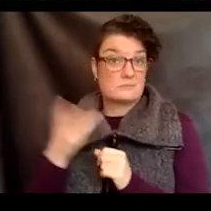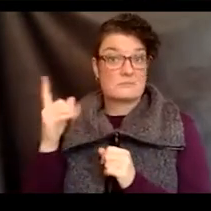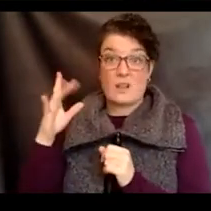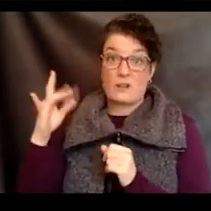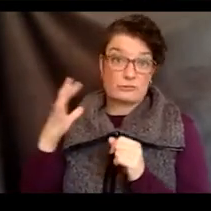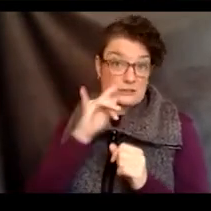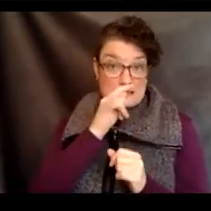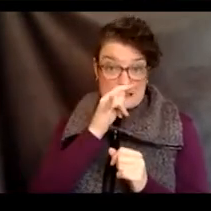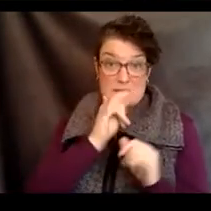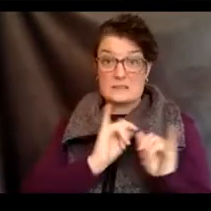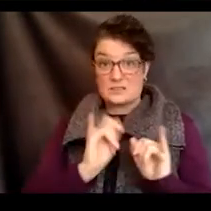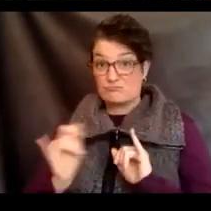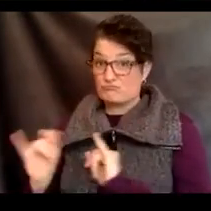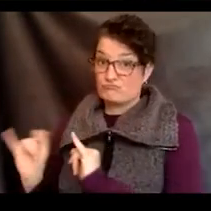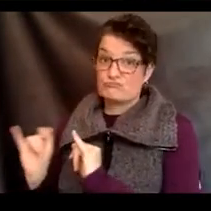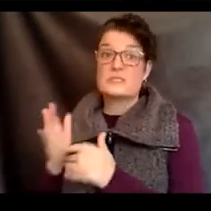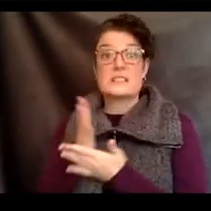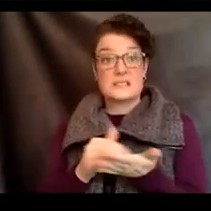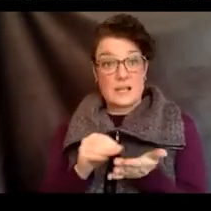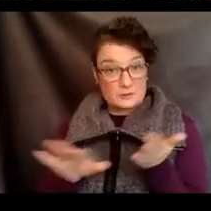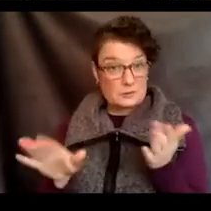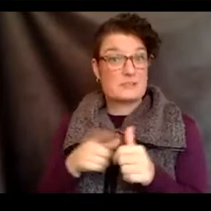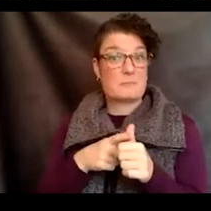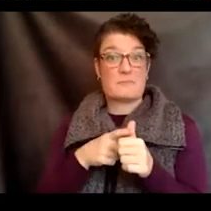and some we met on the first